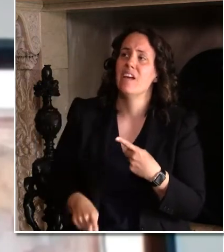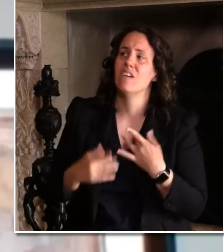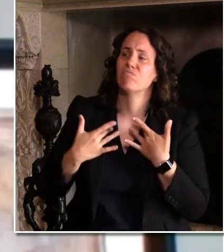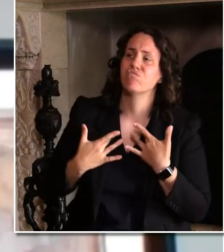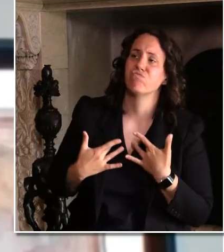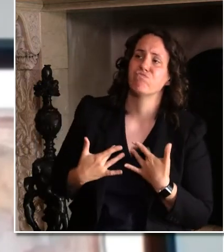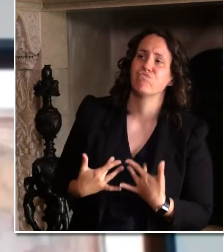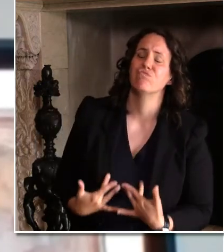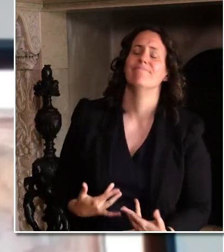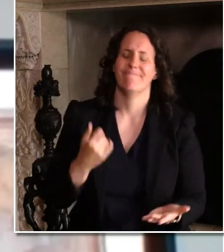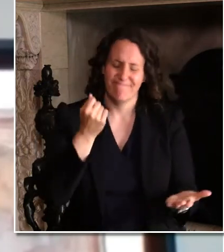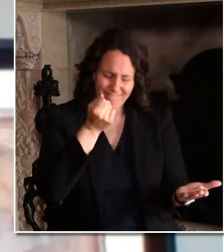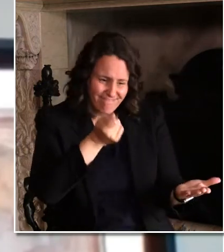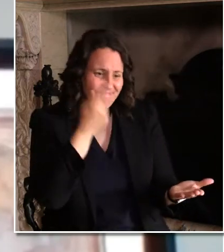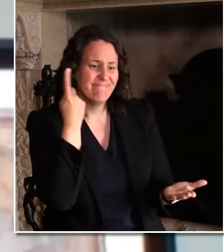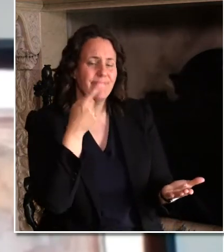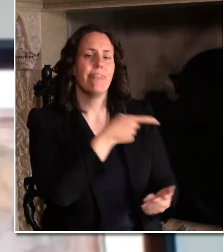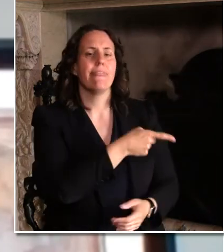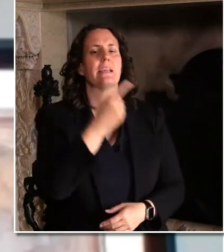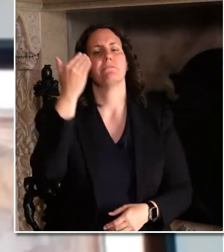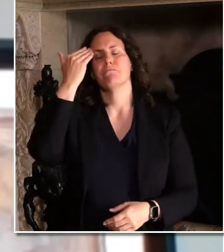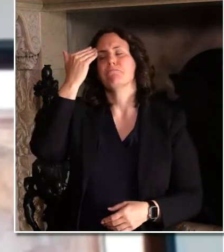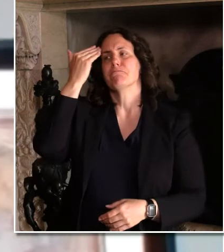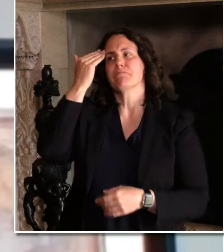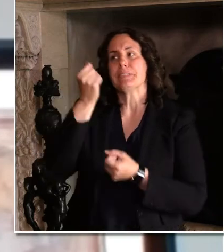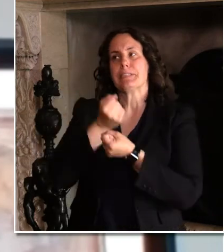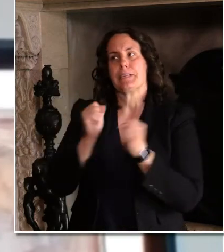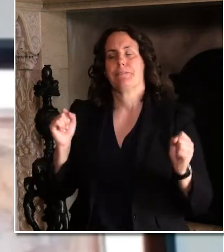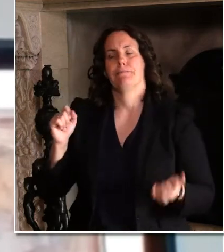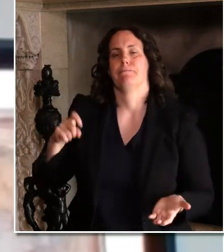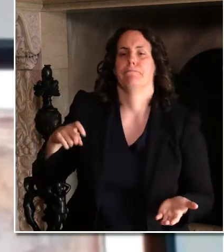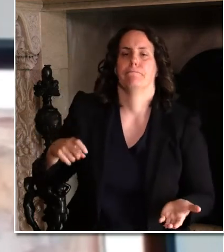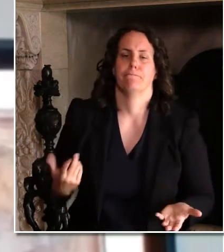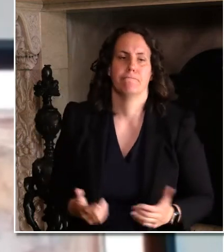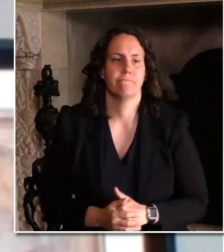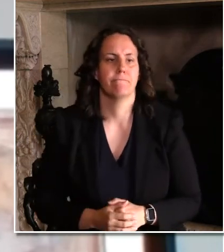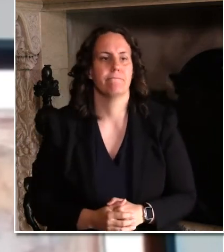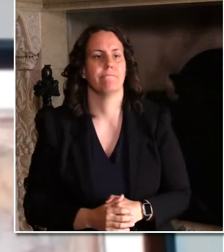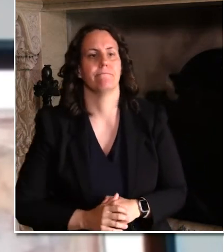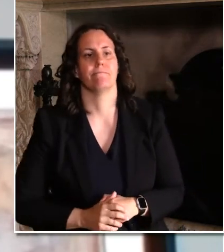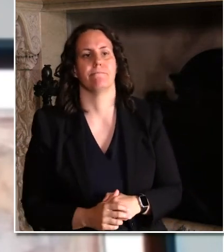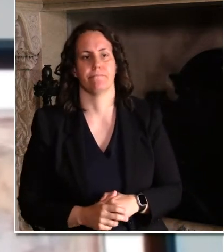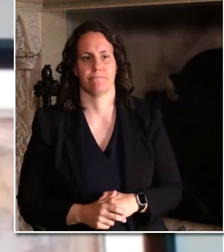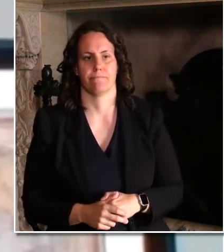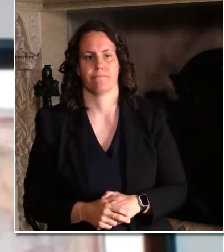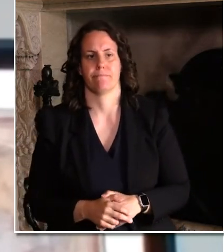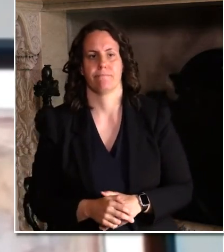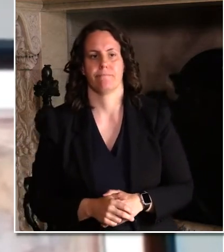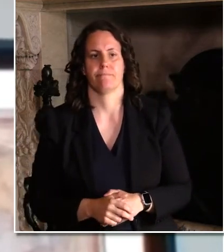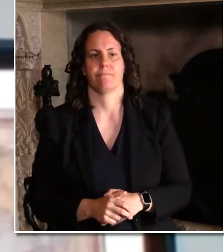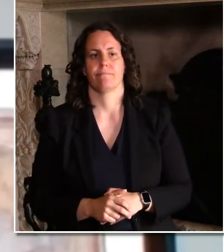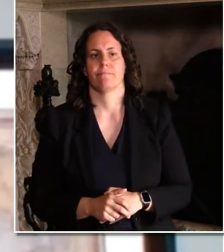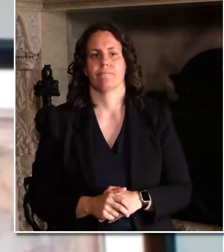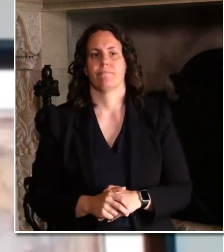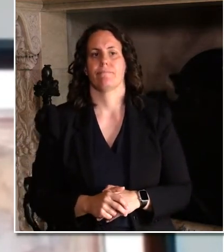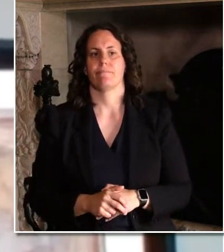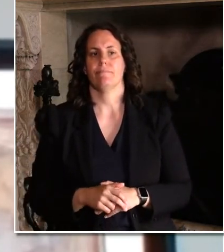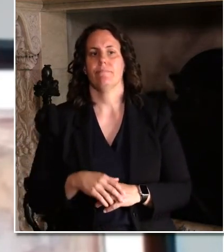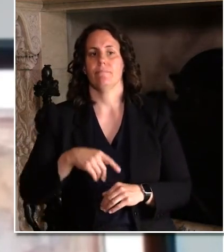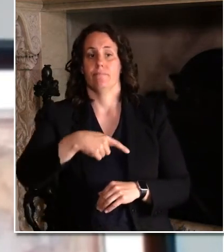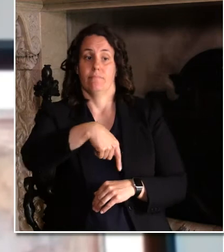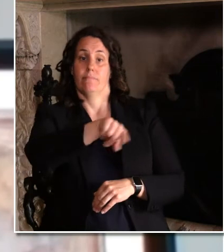them is to remain sheltered here from the illness transmission that may be occurring amongst the public in our communities. They absolutely understand